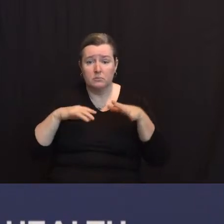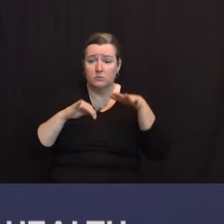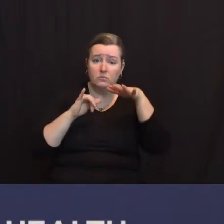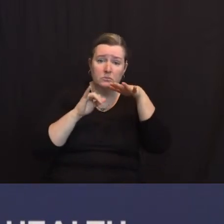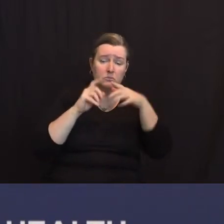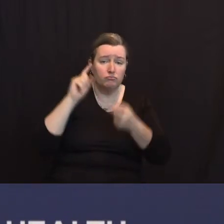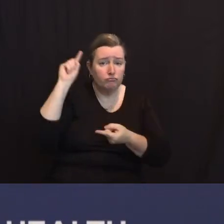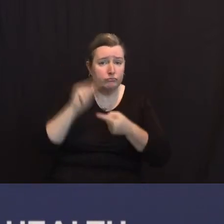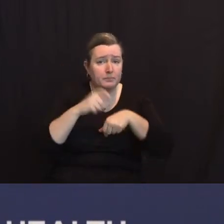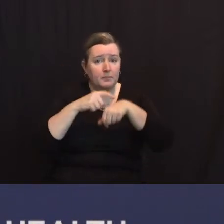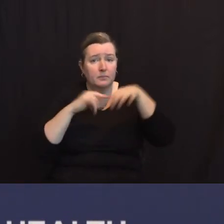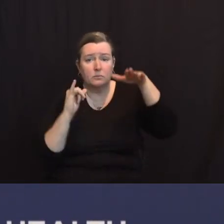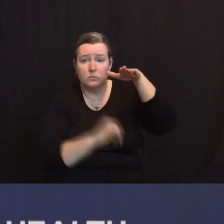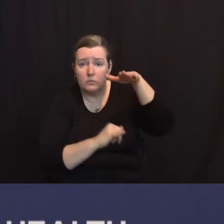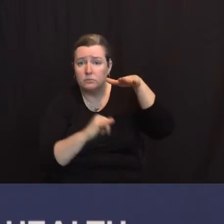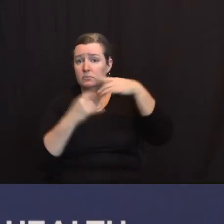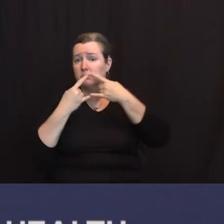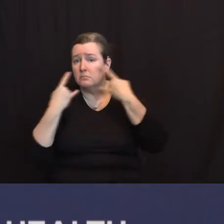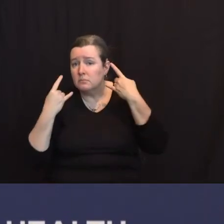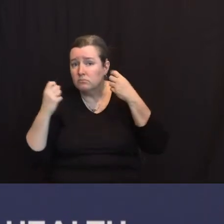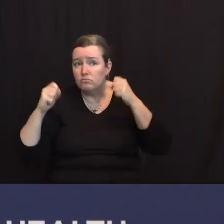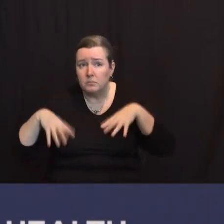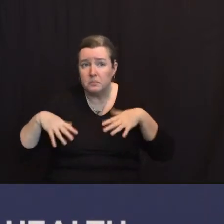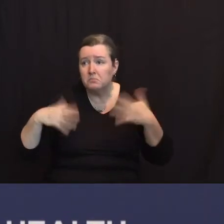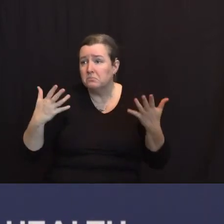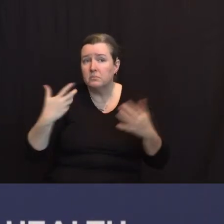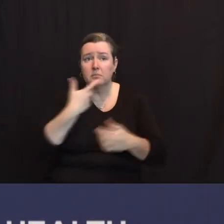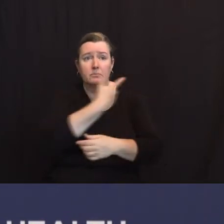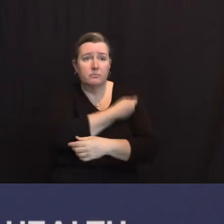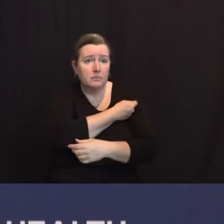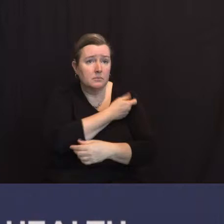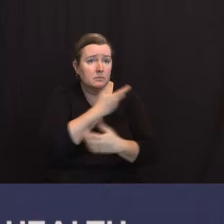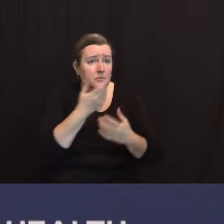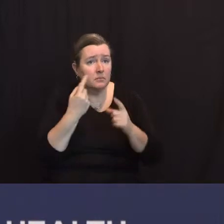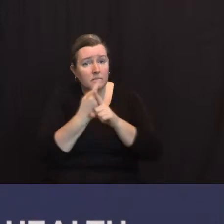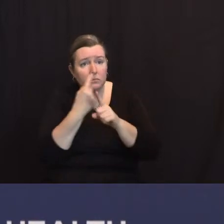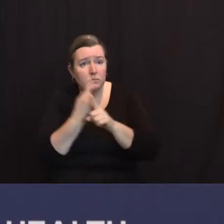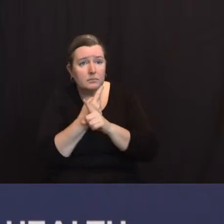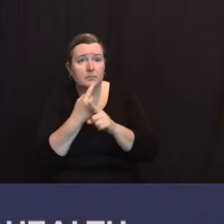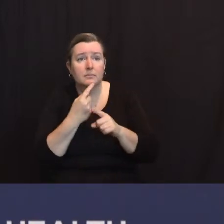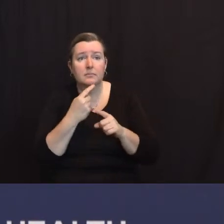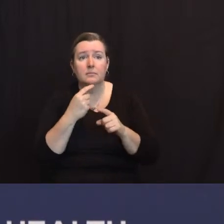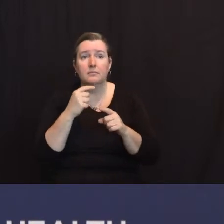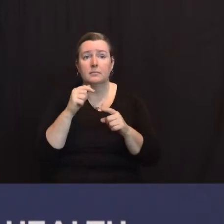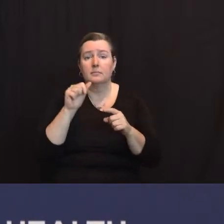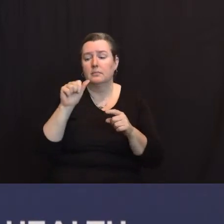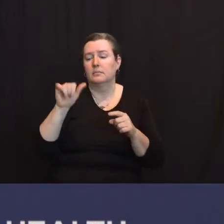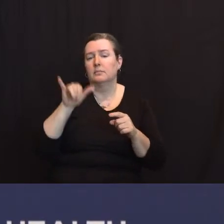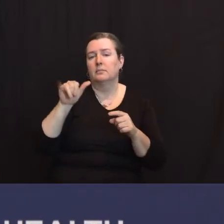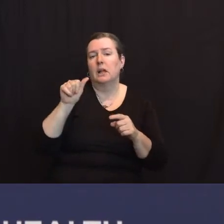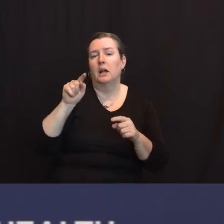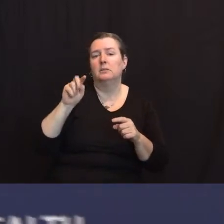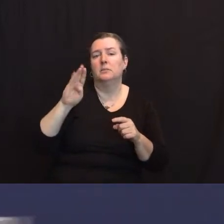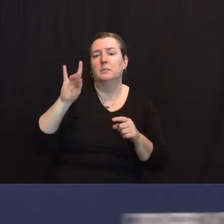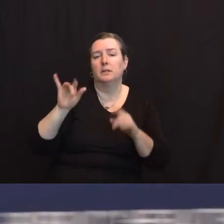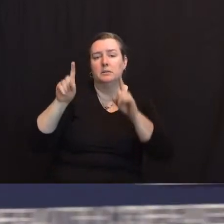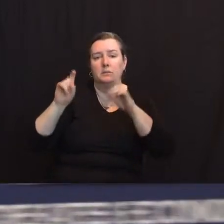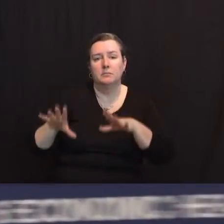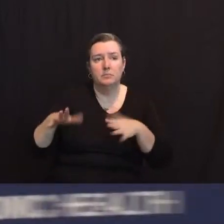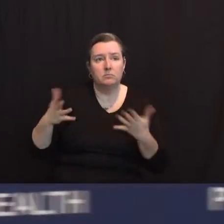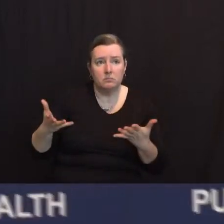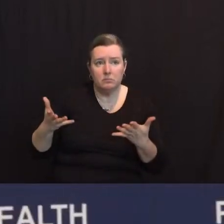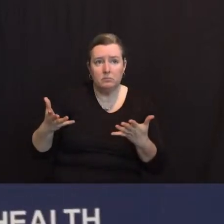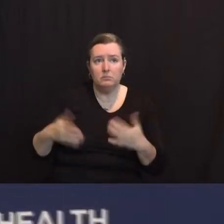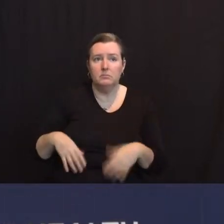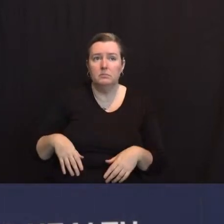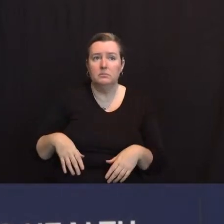if you have been vaccinated, can you get an accurate antibody test? Do you want to jump in, Eddie? Sure. Okay. Well,